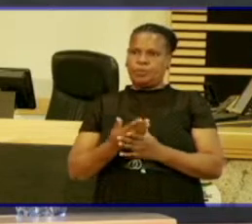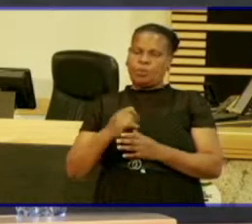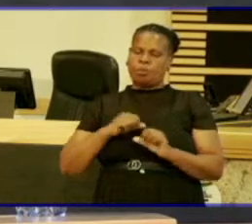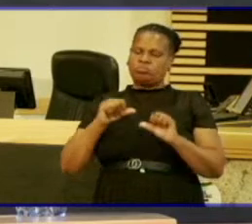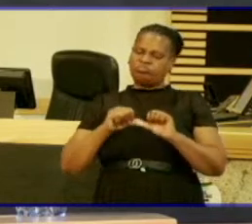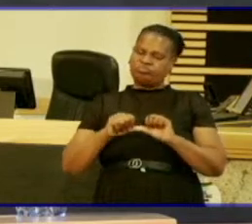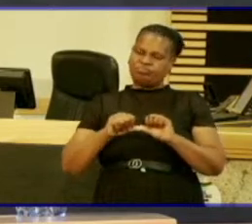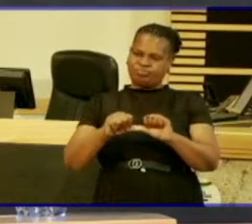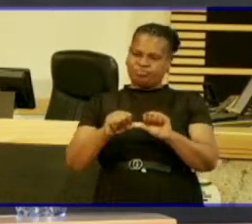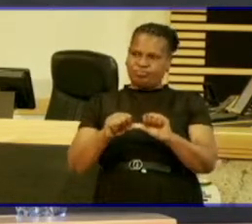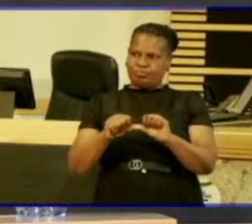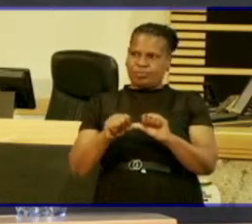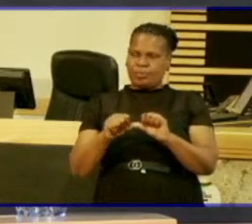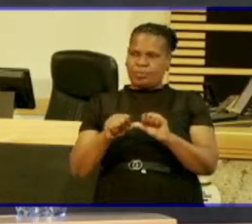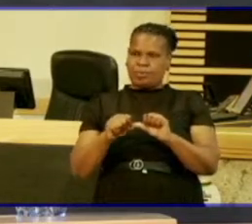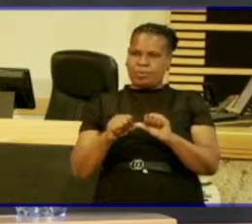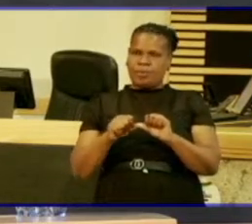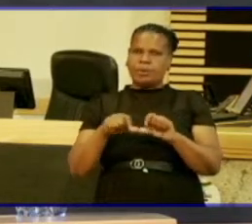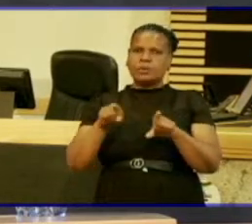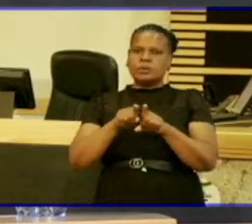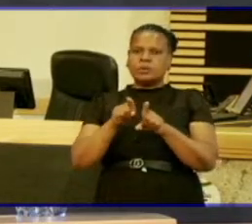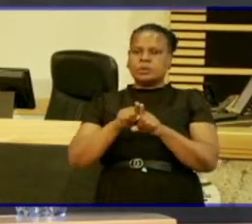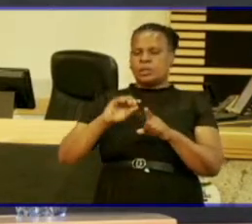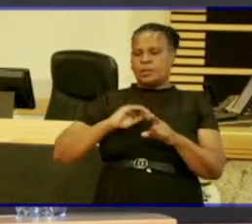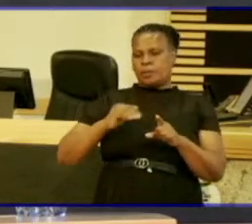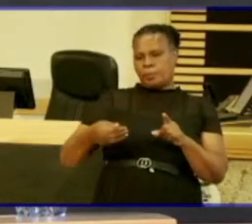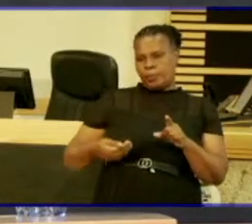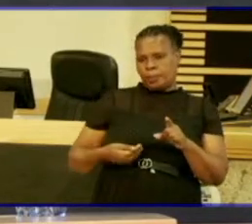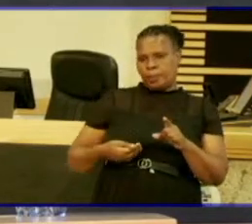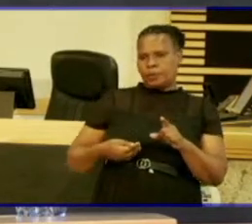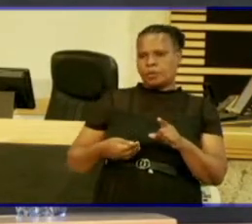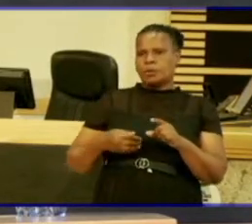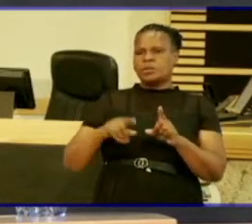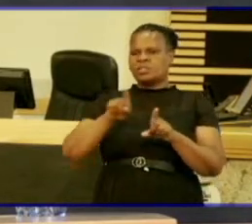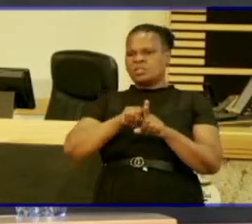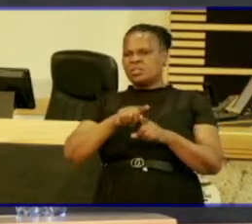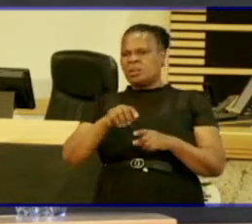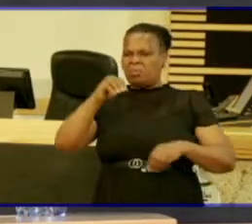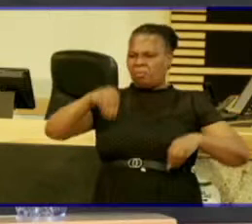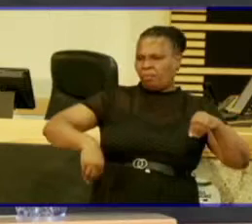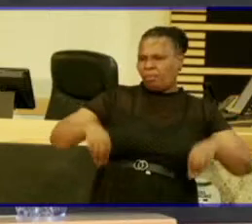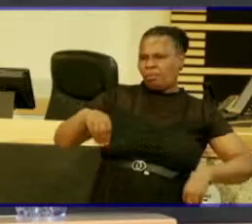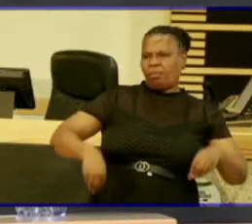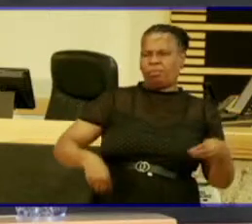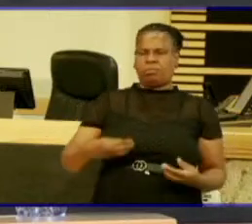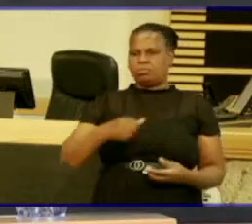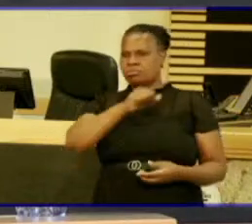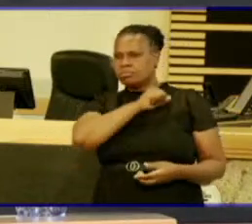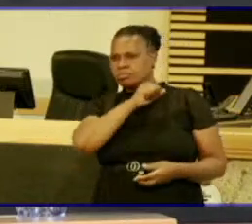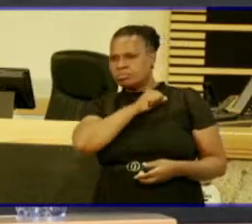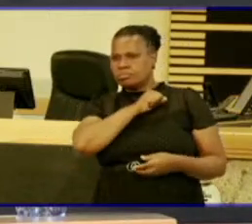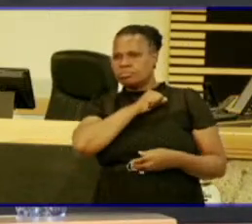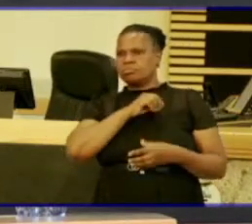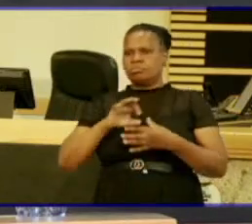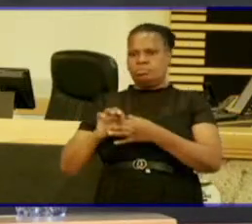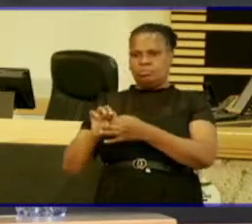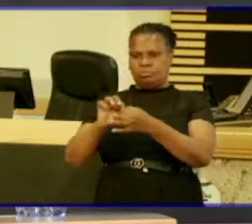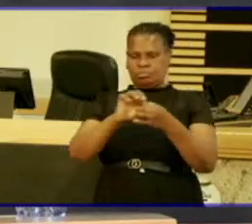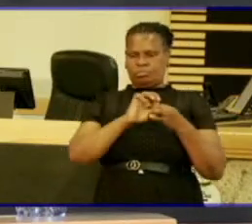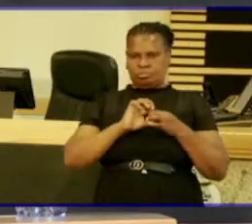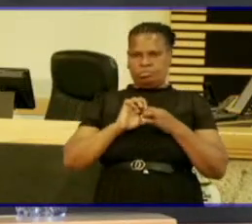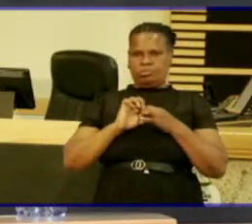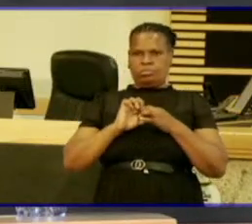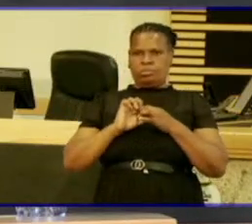manifest itself as a gender-based violence and femicide, crime, corruption, and fraud. In partnership with traditional leaders, the